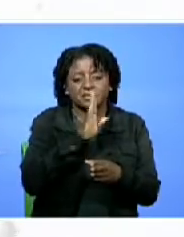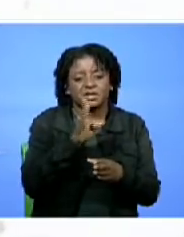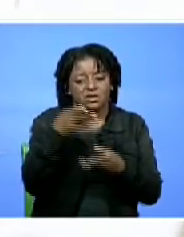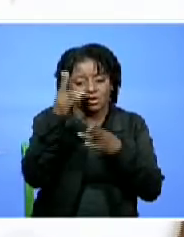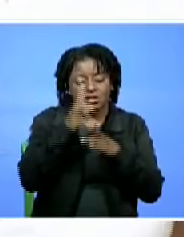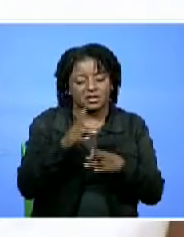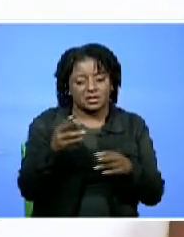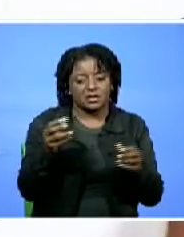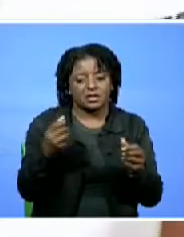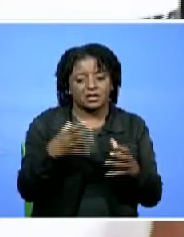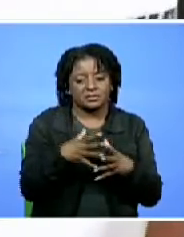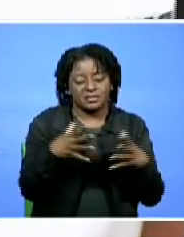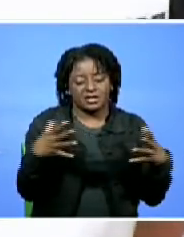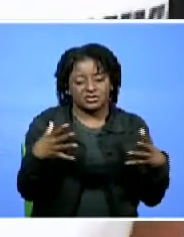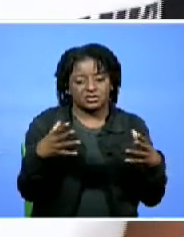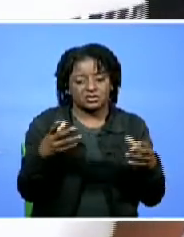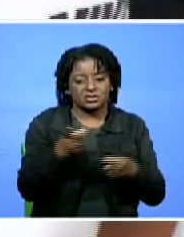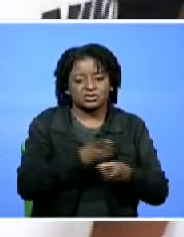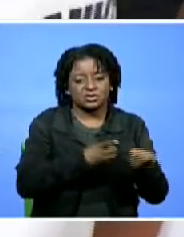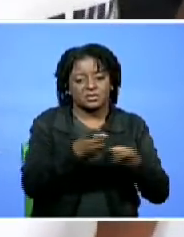power.